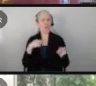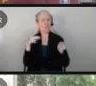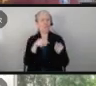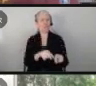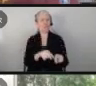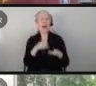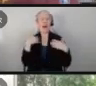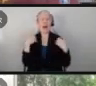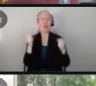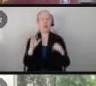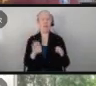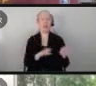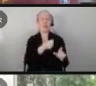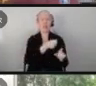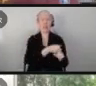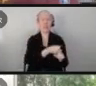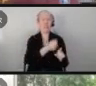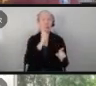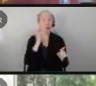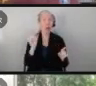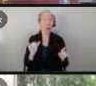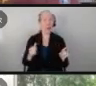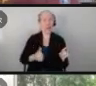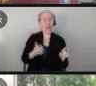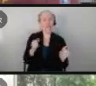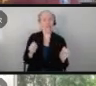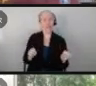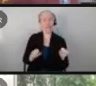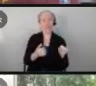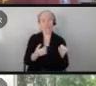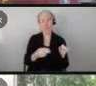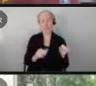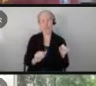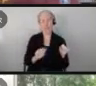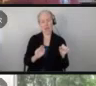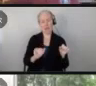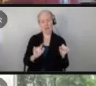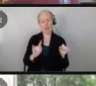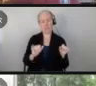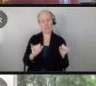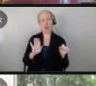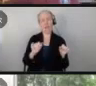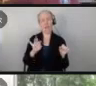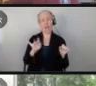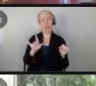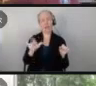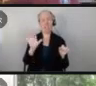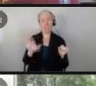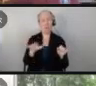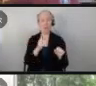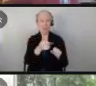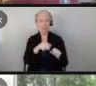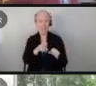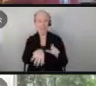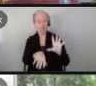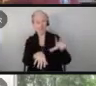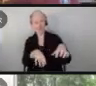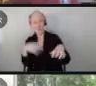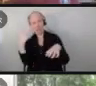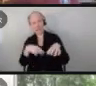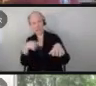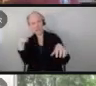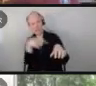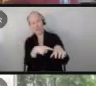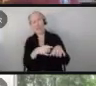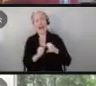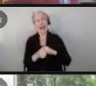like habitability. So looking at different areas of a habitat and how it's used and how that affects feelings of privacy